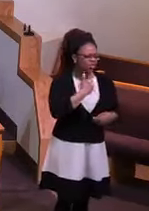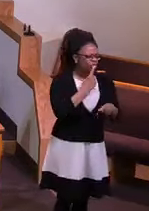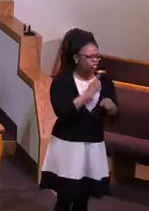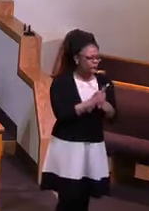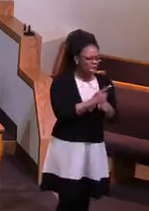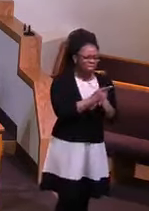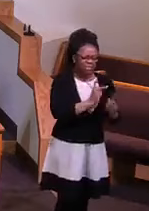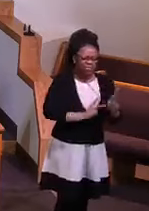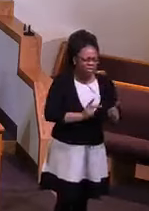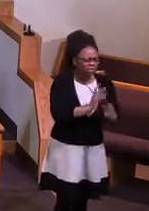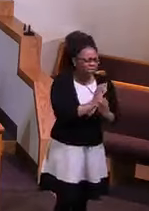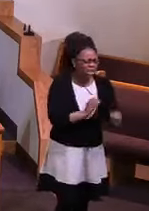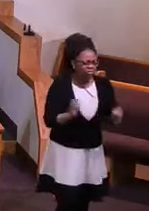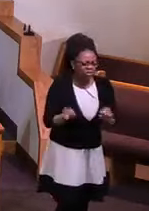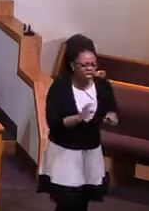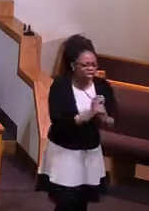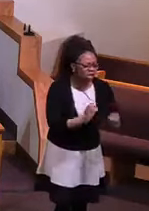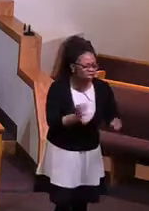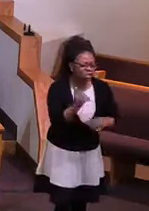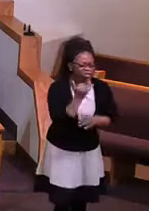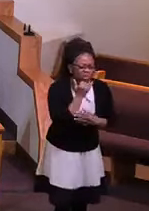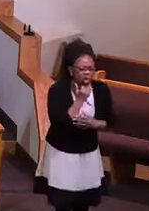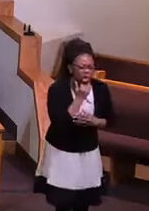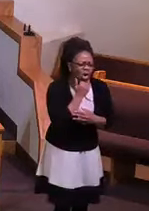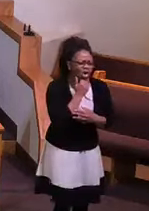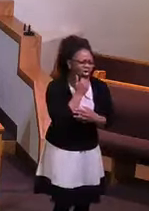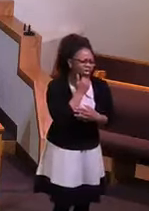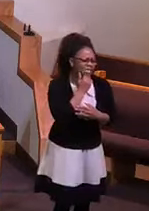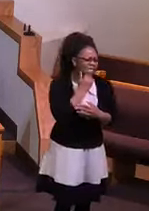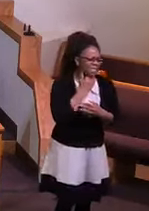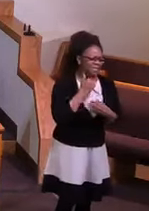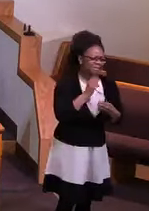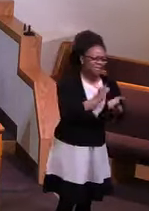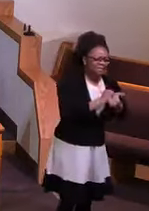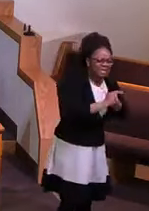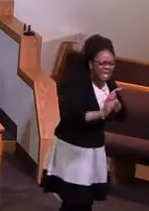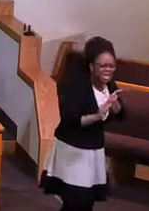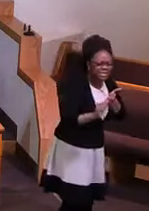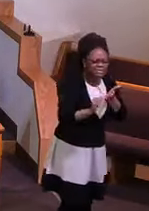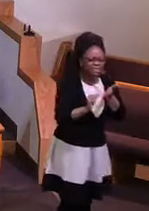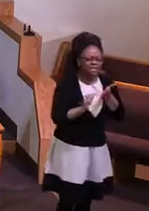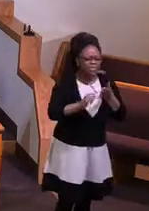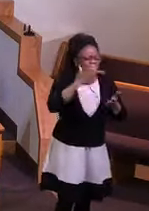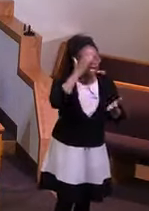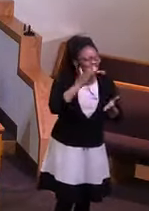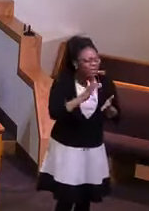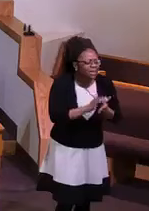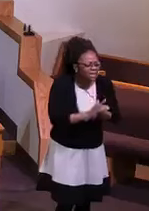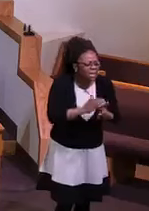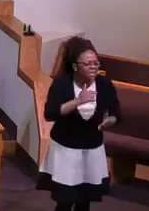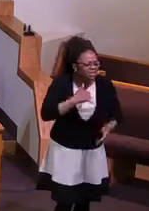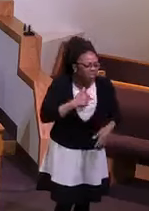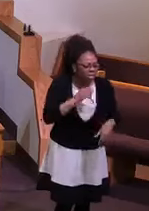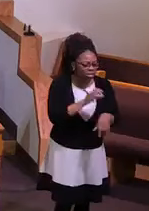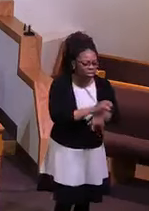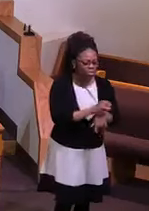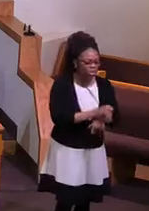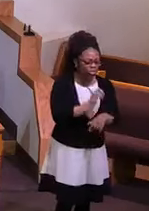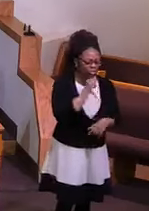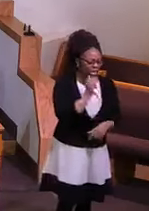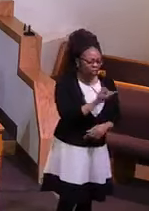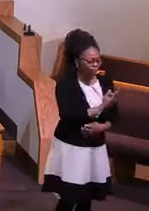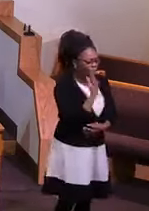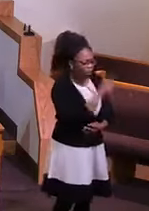wrong, supercilious, super saint Pharisees. Oh, preach! Believe me, the church is not for